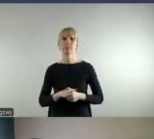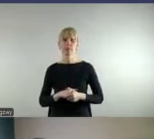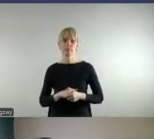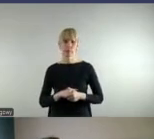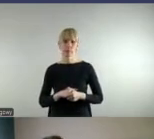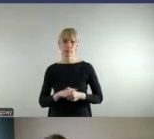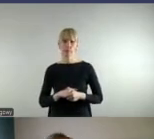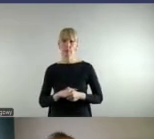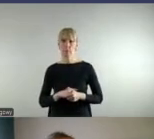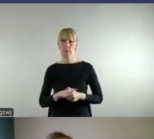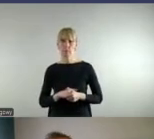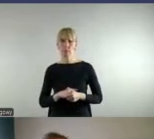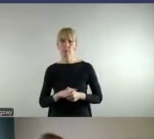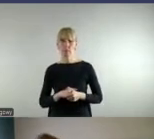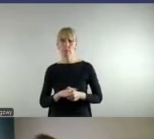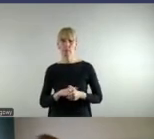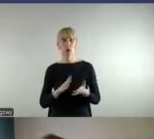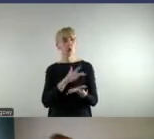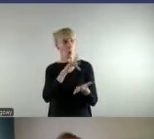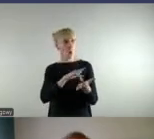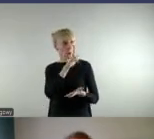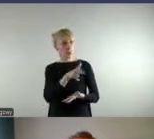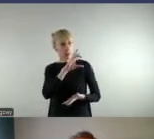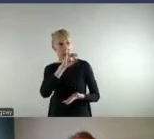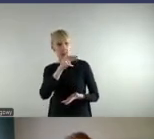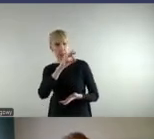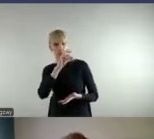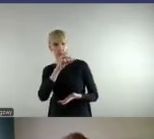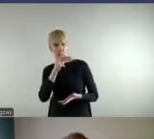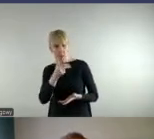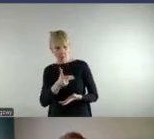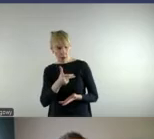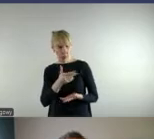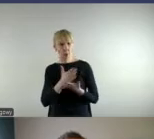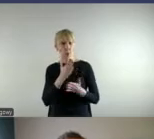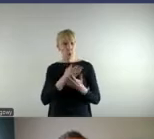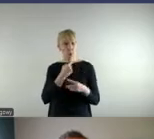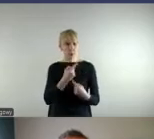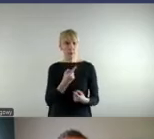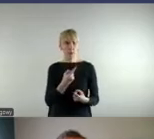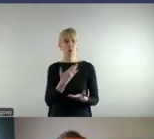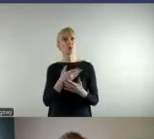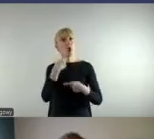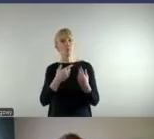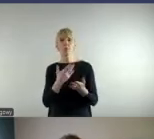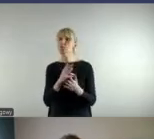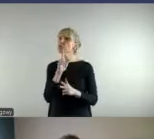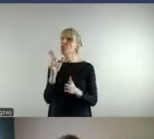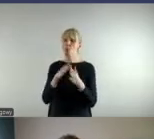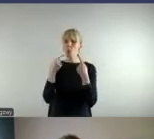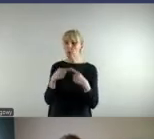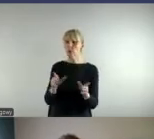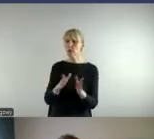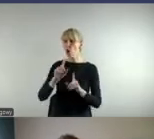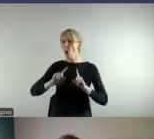have earlier in this program described about the responsibilities and the organization of the